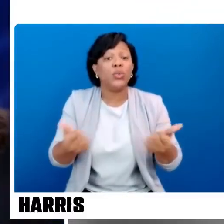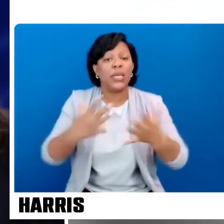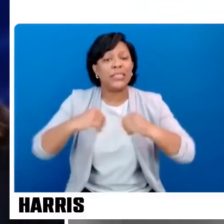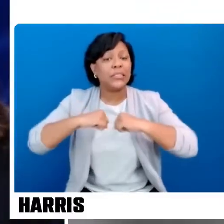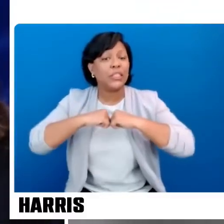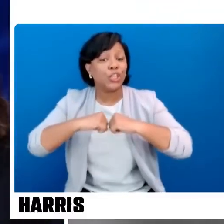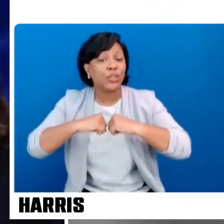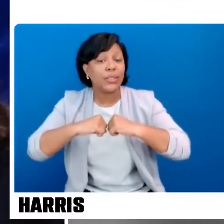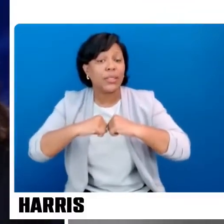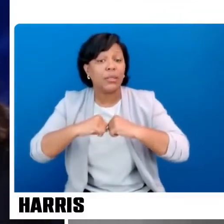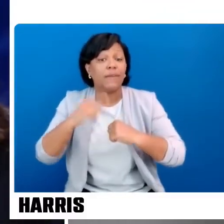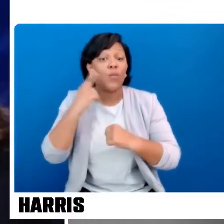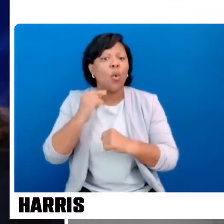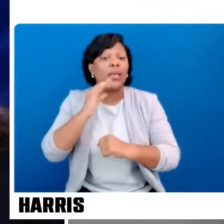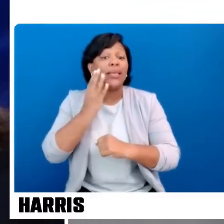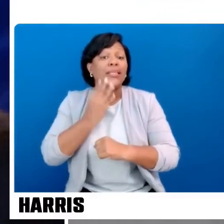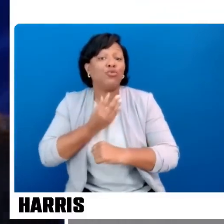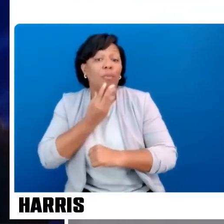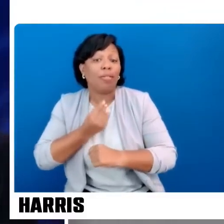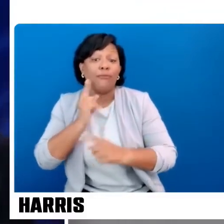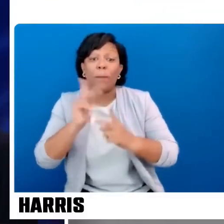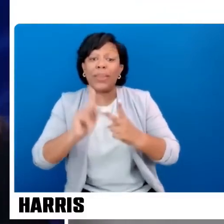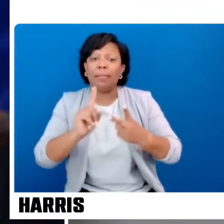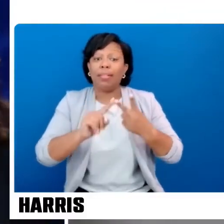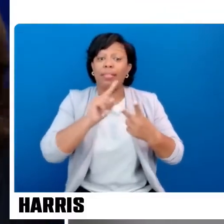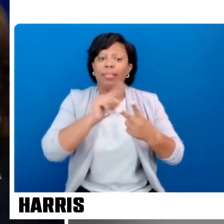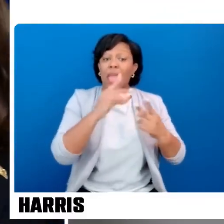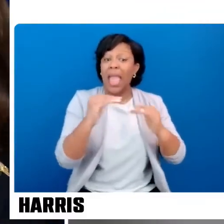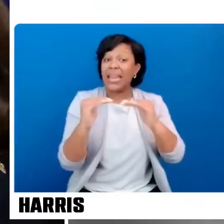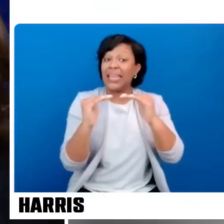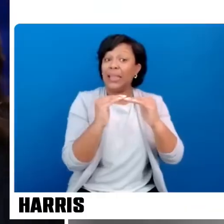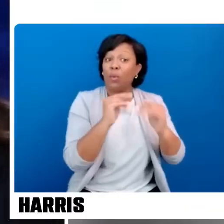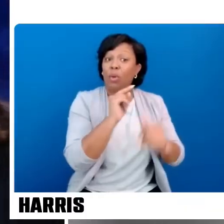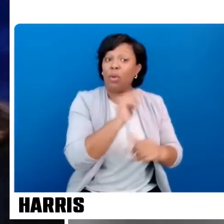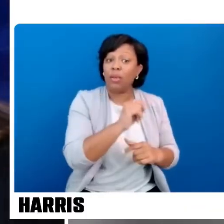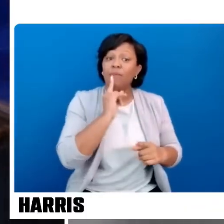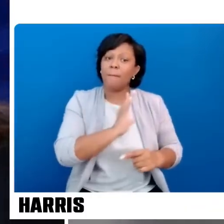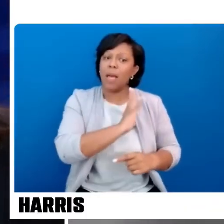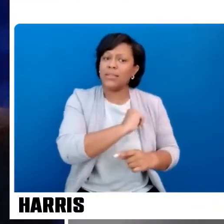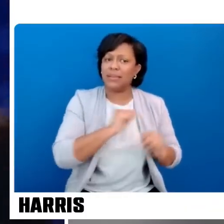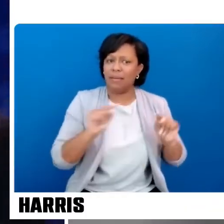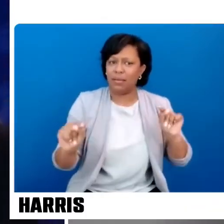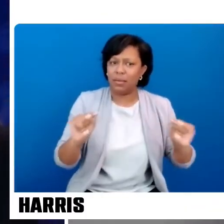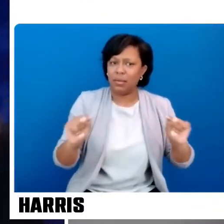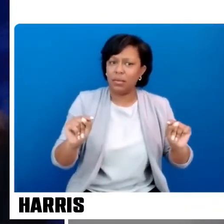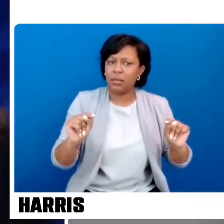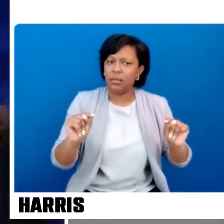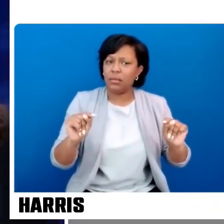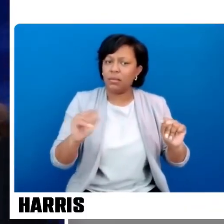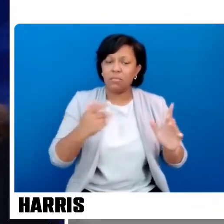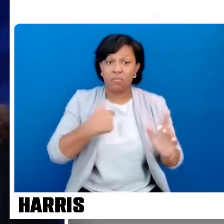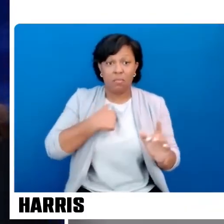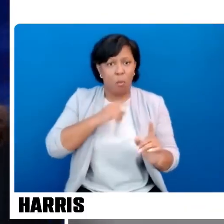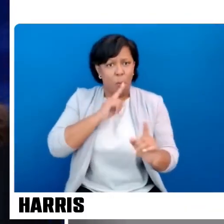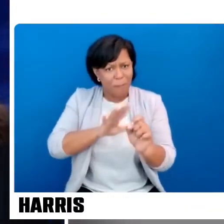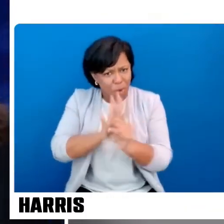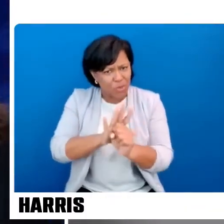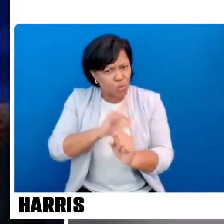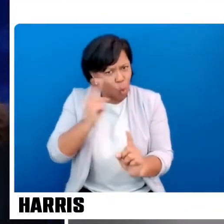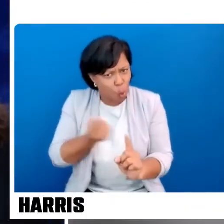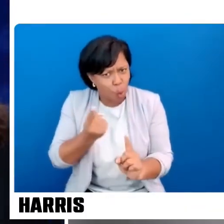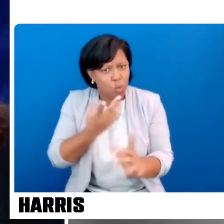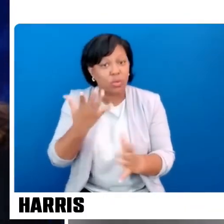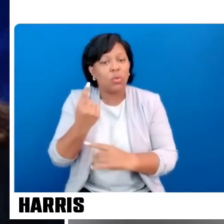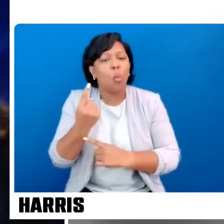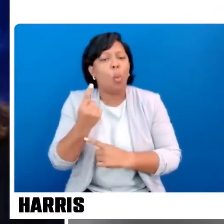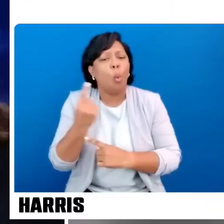and in equal measure for the Palestinians. But the one thing I will assure you always, I will always give Israel the ability to